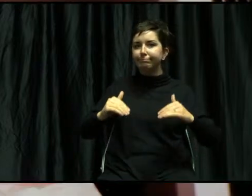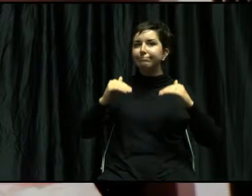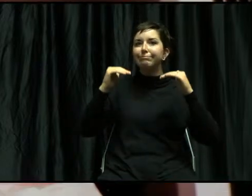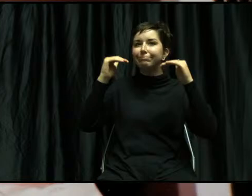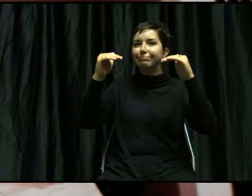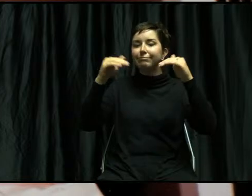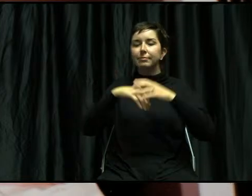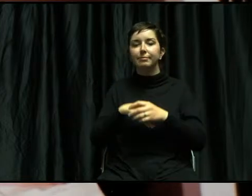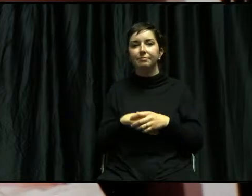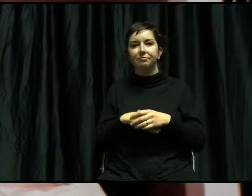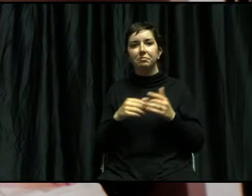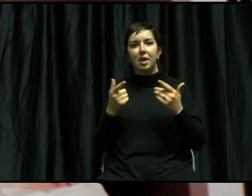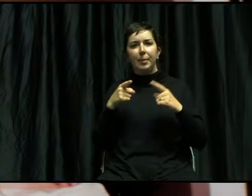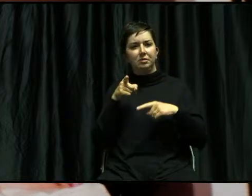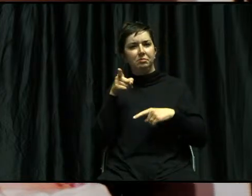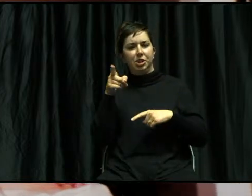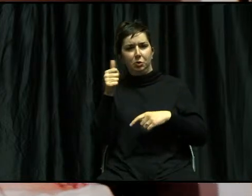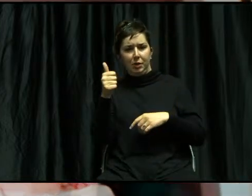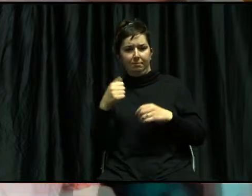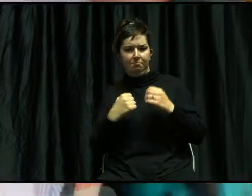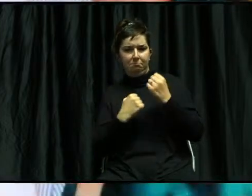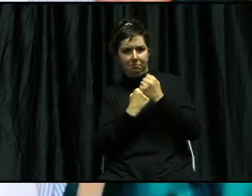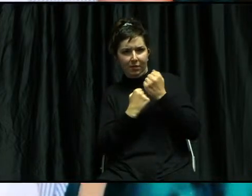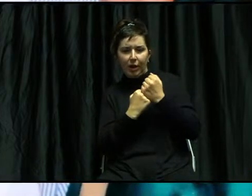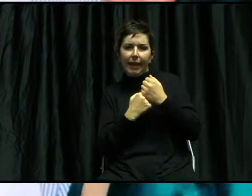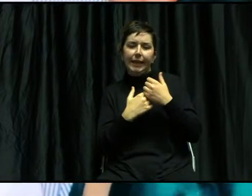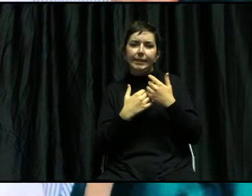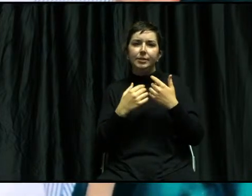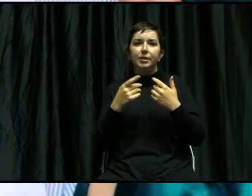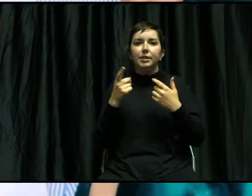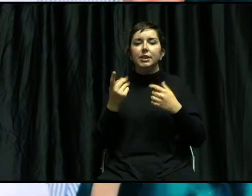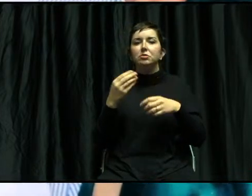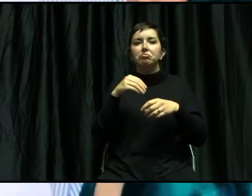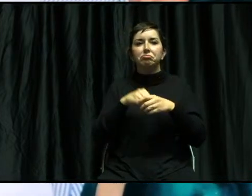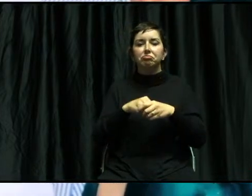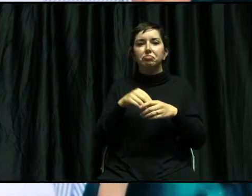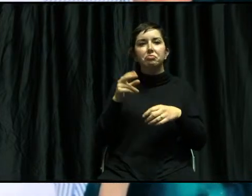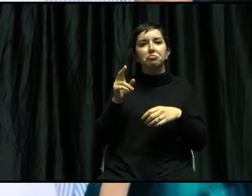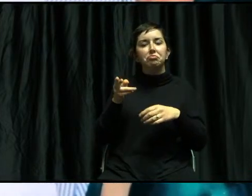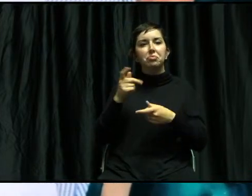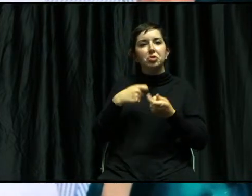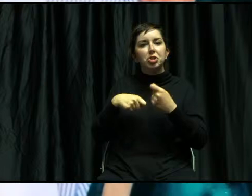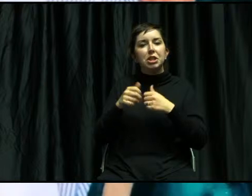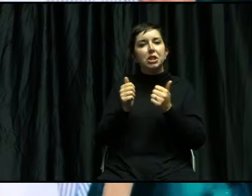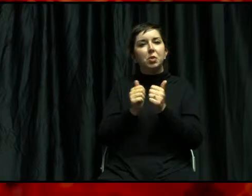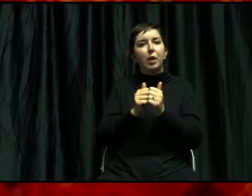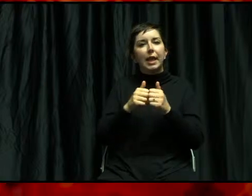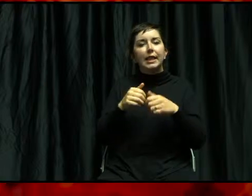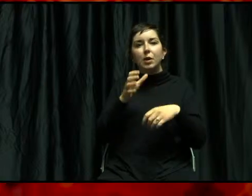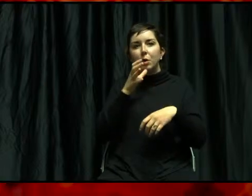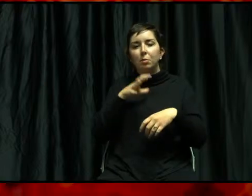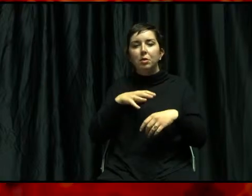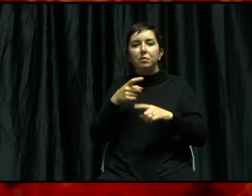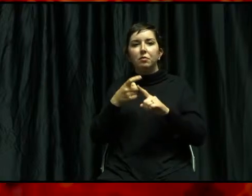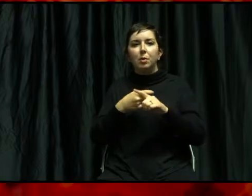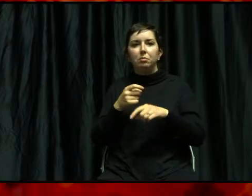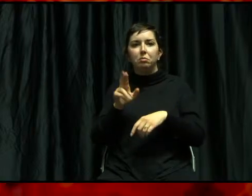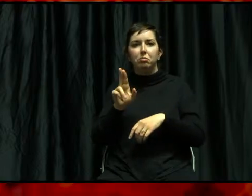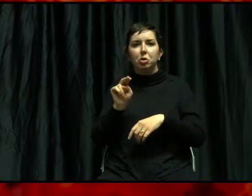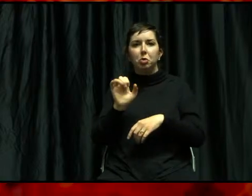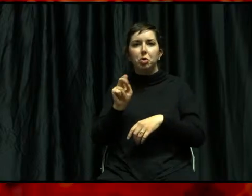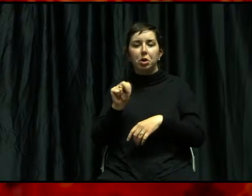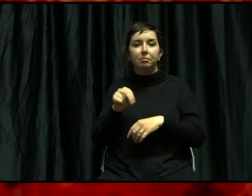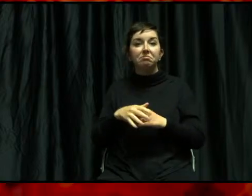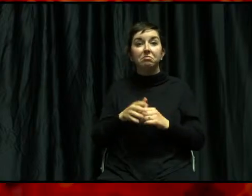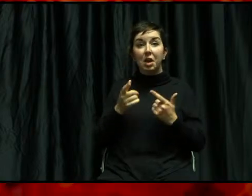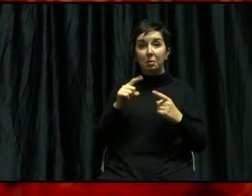ladder. As an advocate, Dr. Flint participated in a historic exchange with women from the Soviet Union. We got an invitation